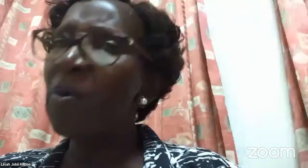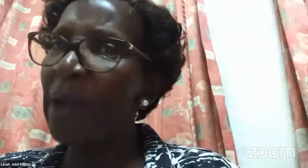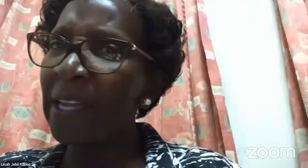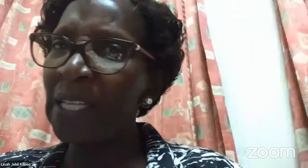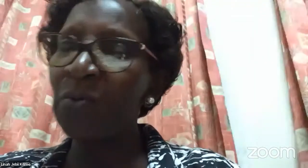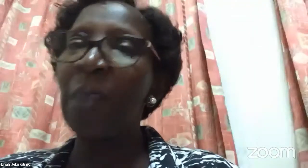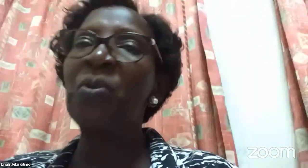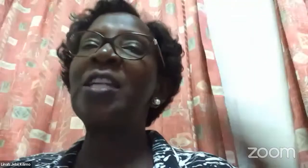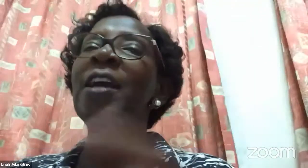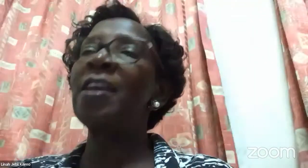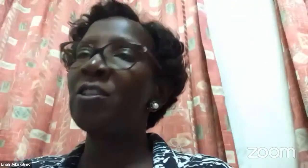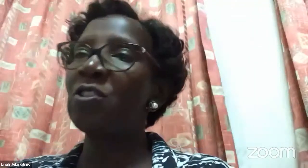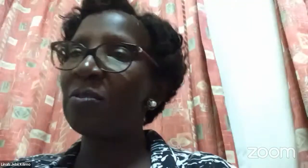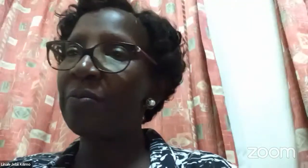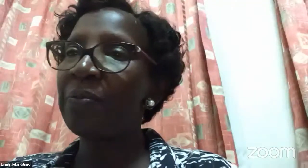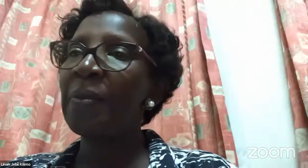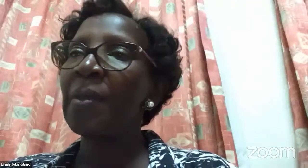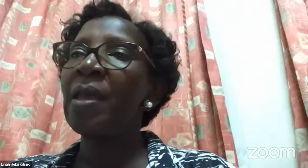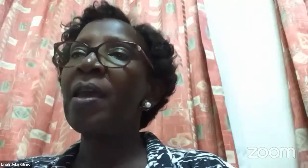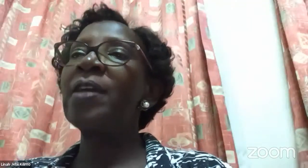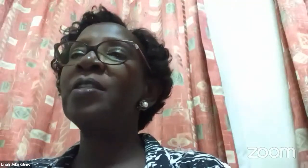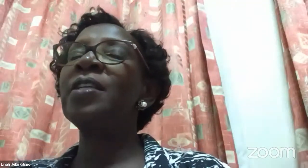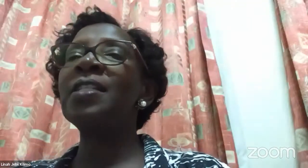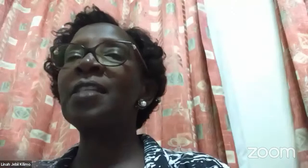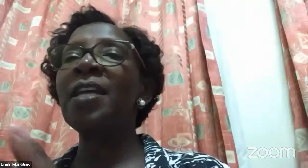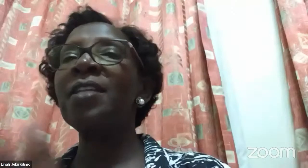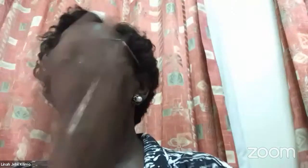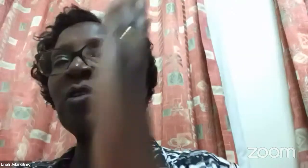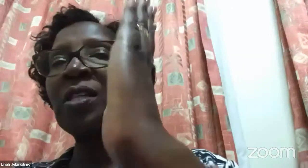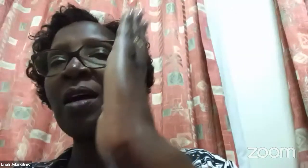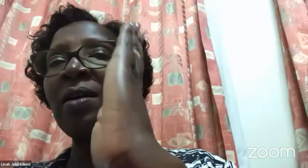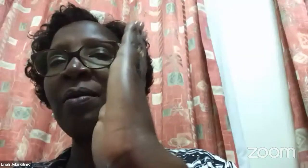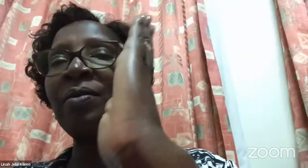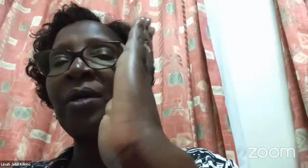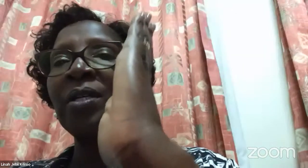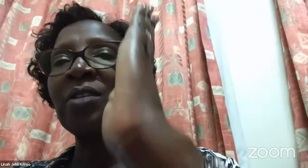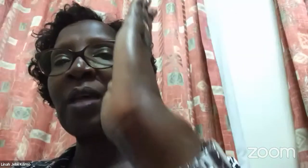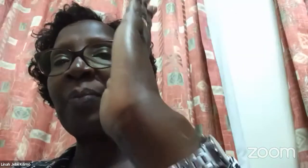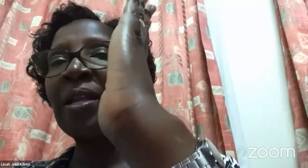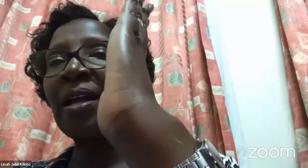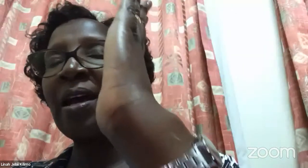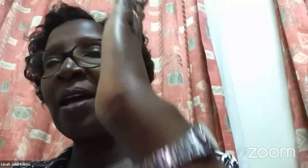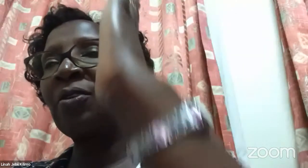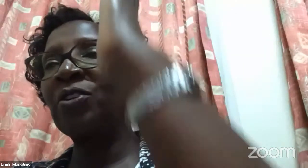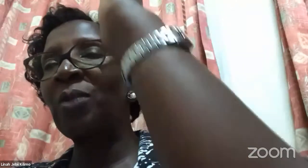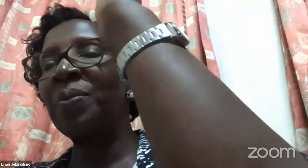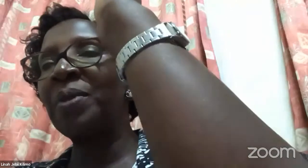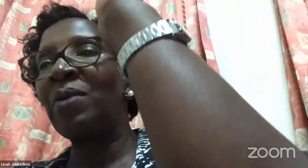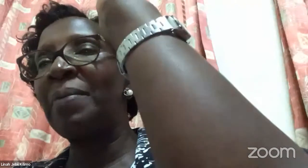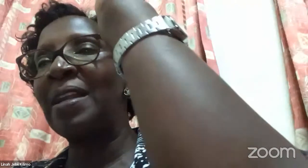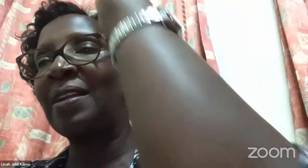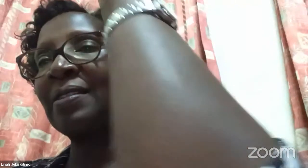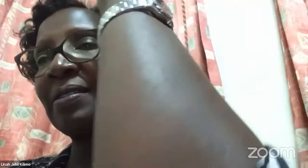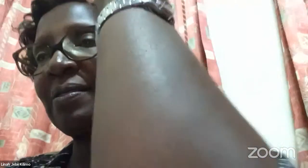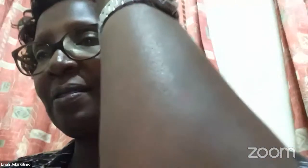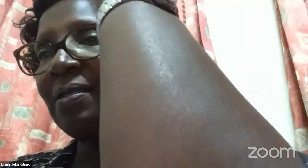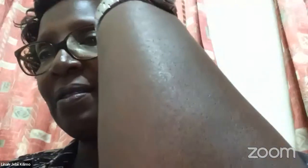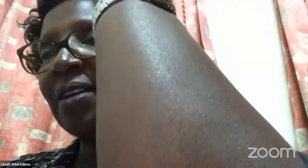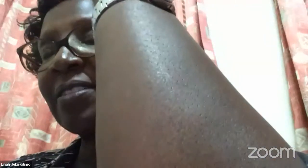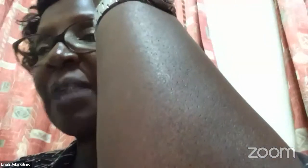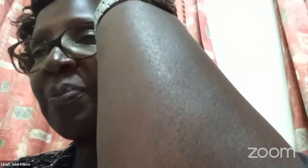either 4 monkeys were put in a cage. And in this cage, there's a pillar, and on top there were